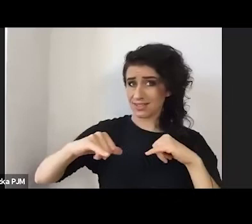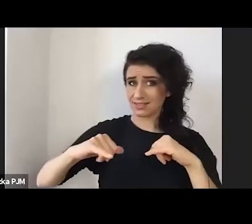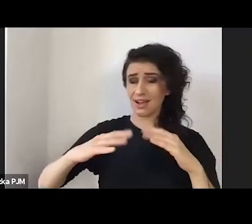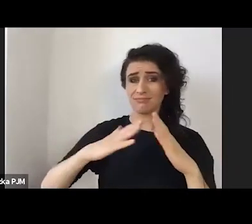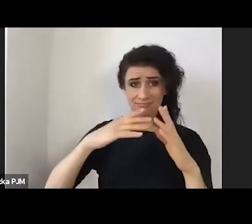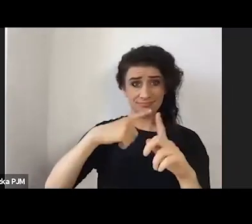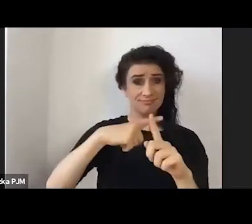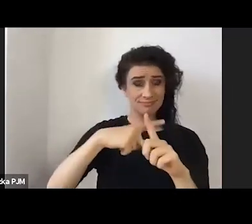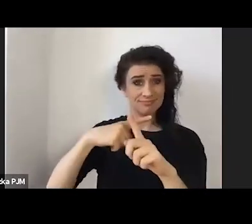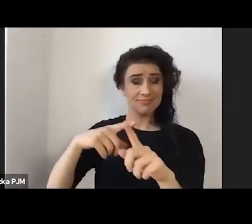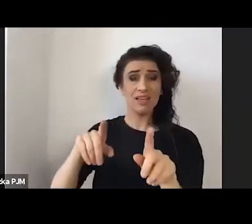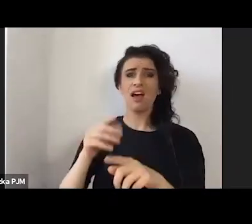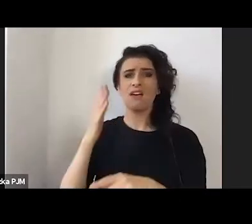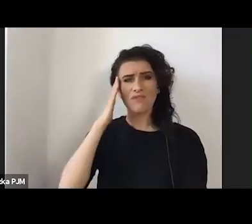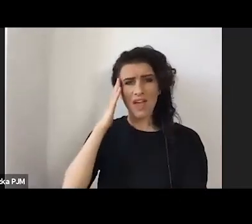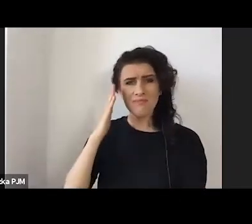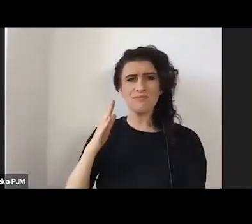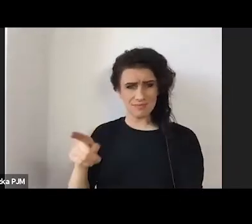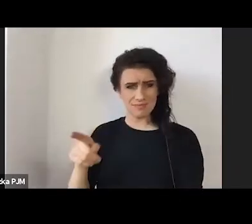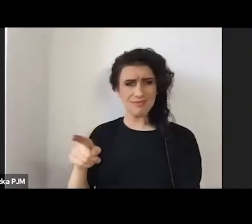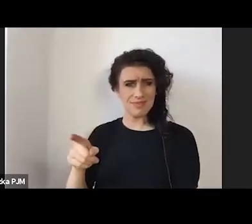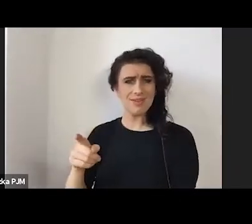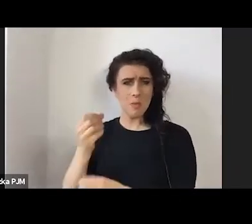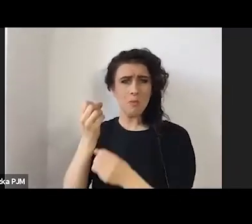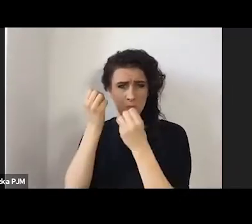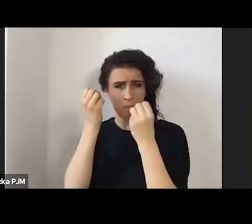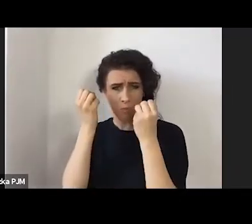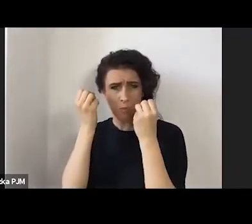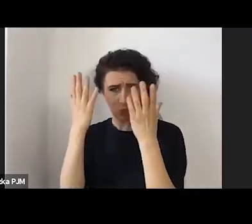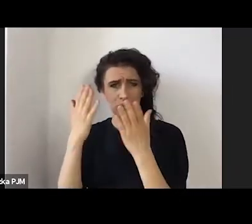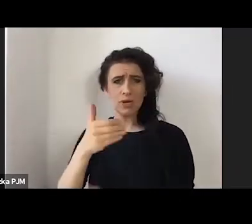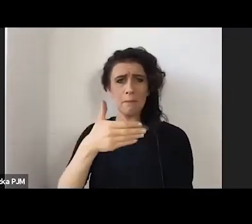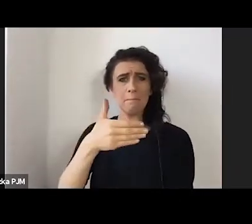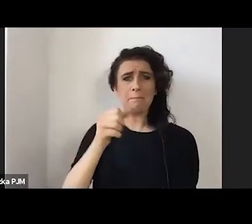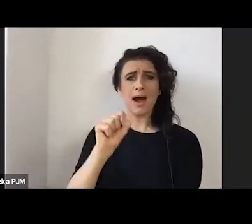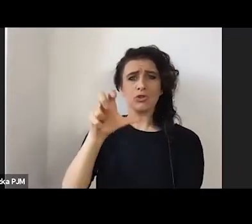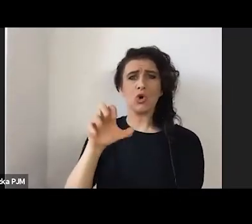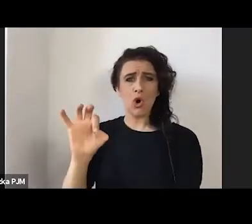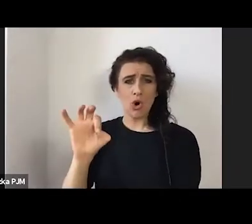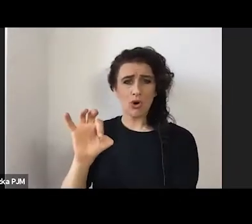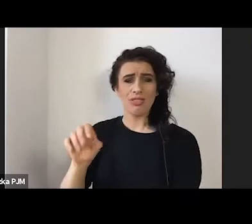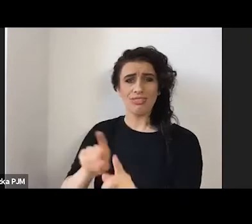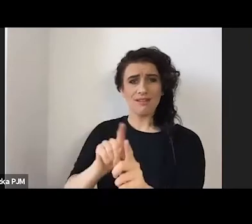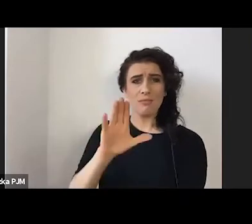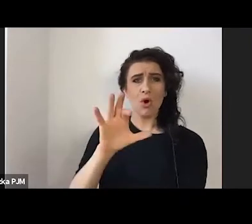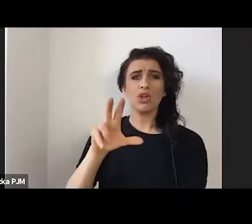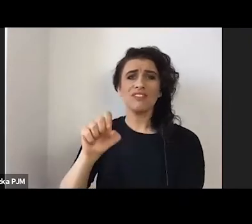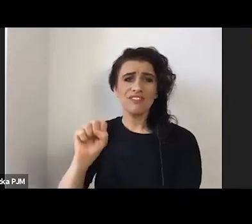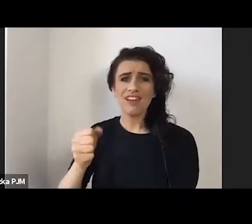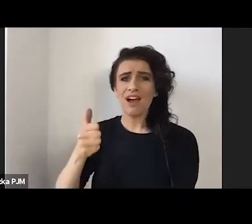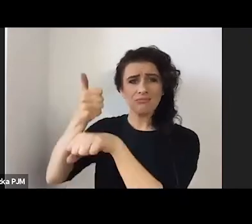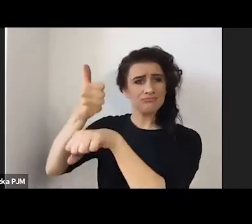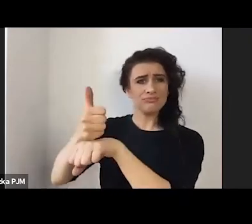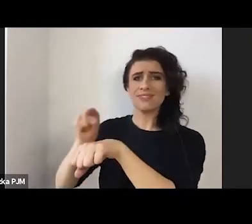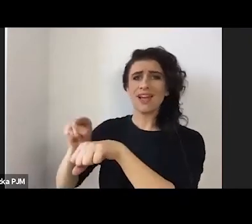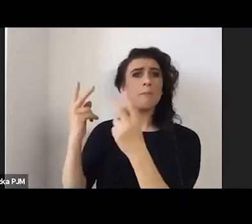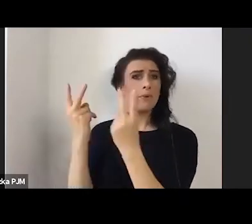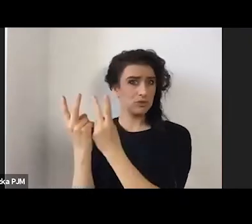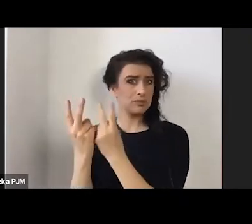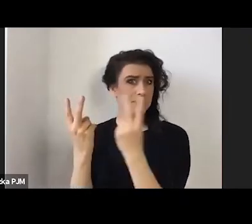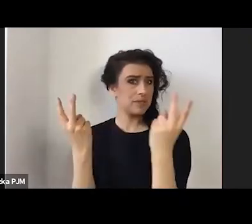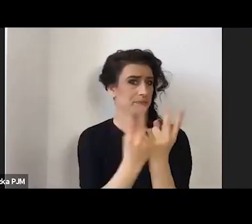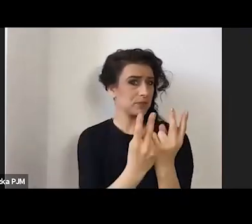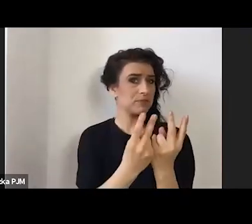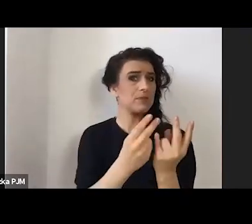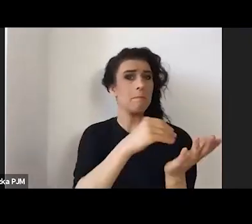And what's your opinion? Do you see similarities between Poland and Bolivia? Well, we are a